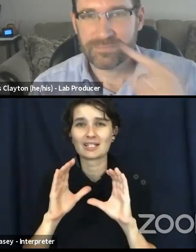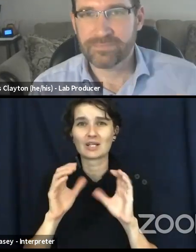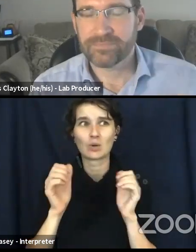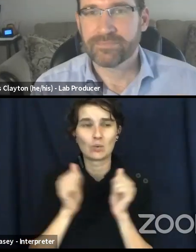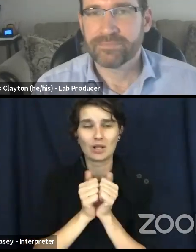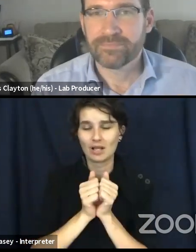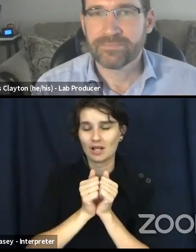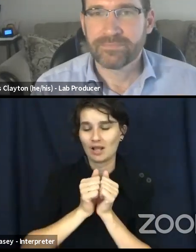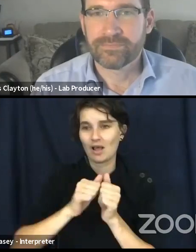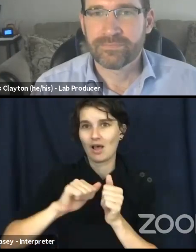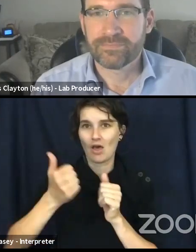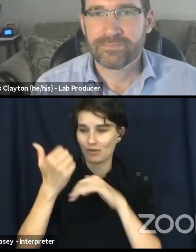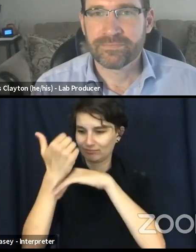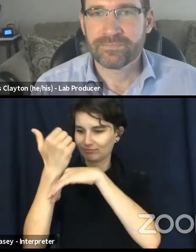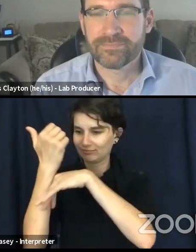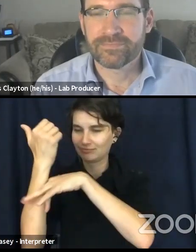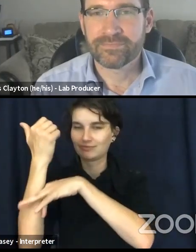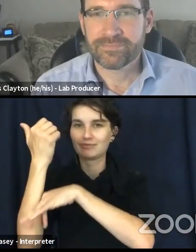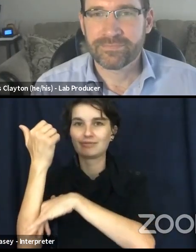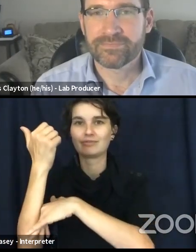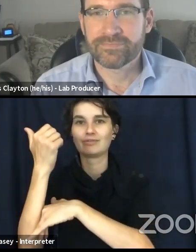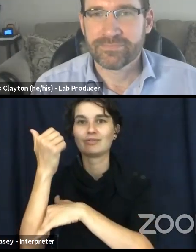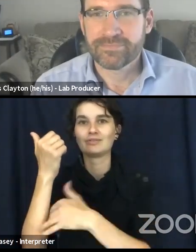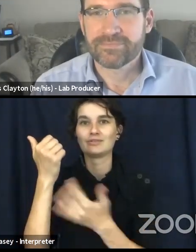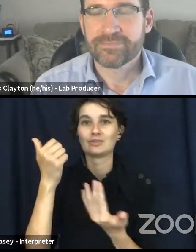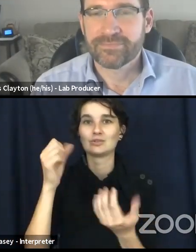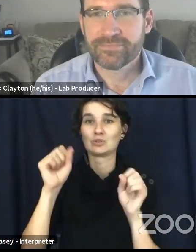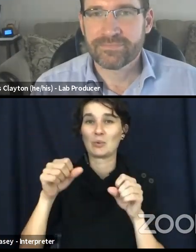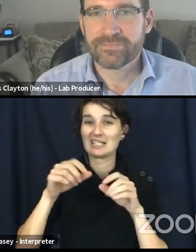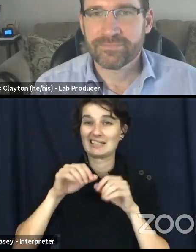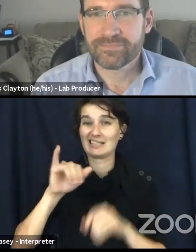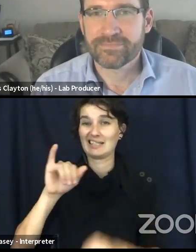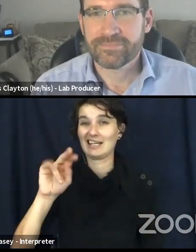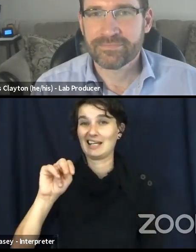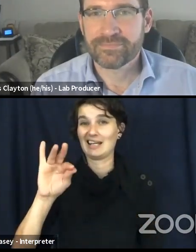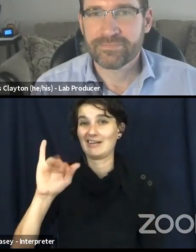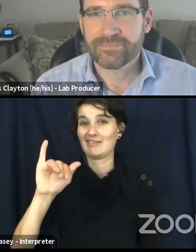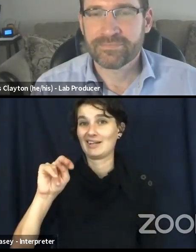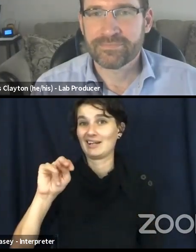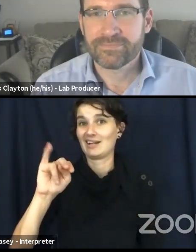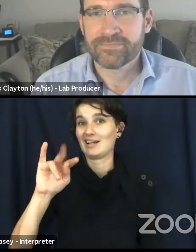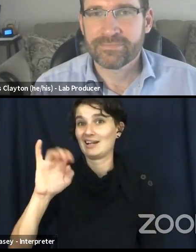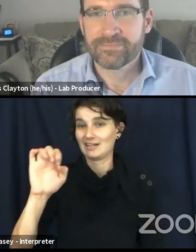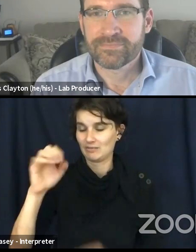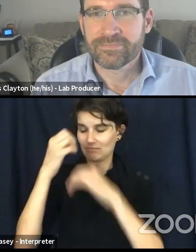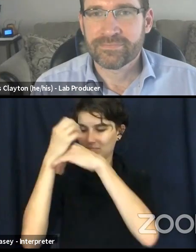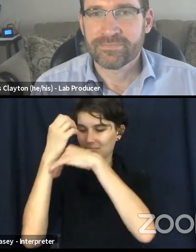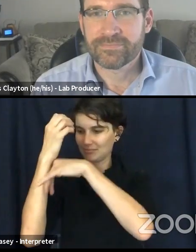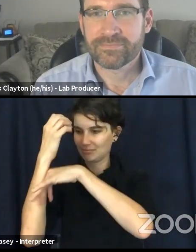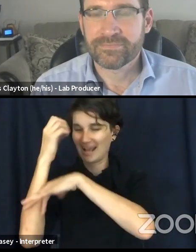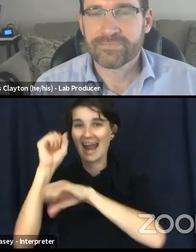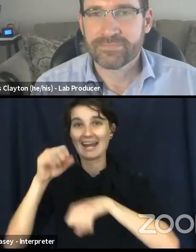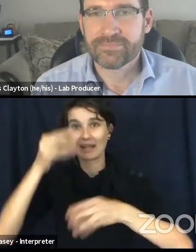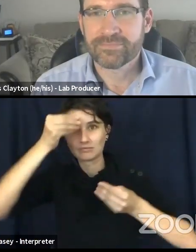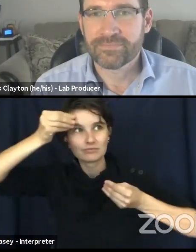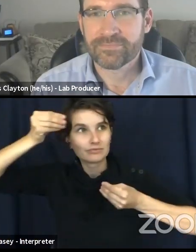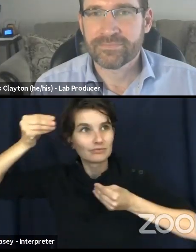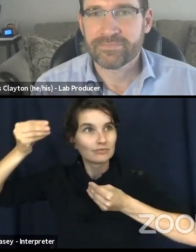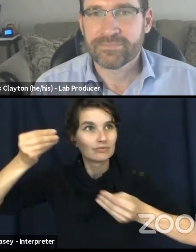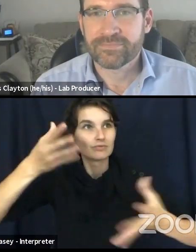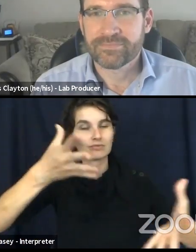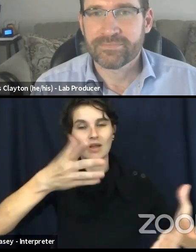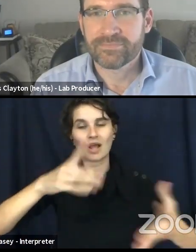and infinitely like non-self in a way, but in doing so, it's able to transmit information and like bridge collaborations in a way